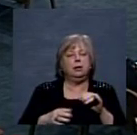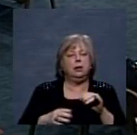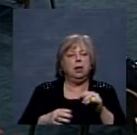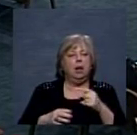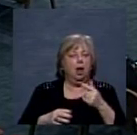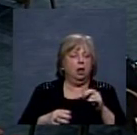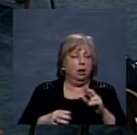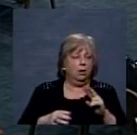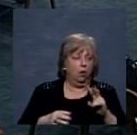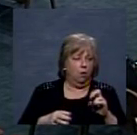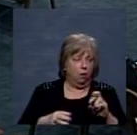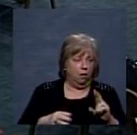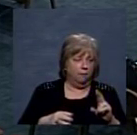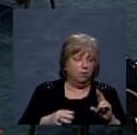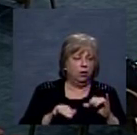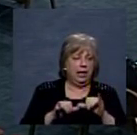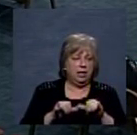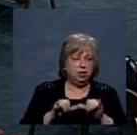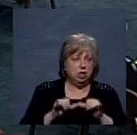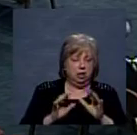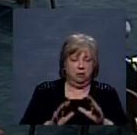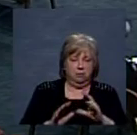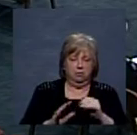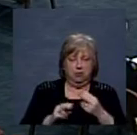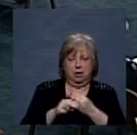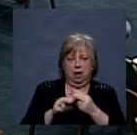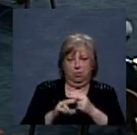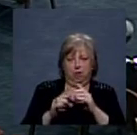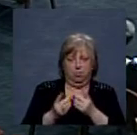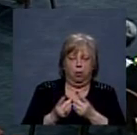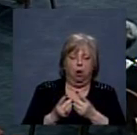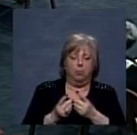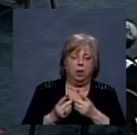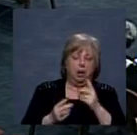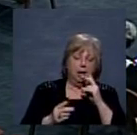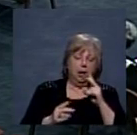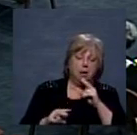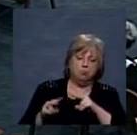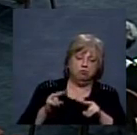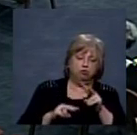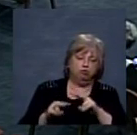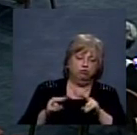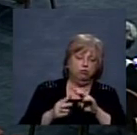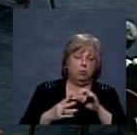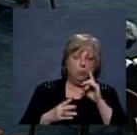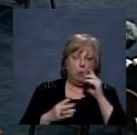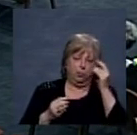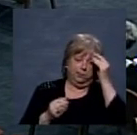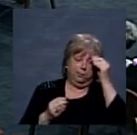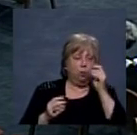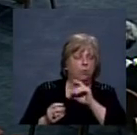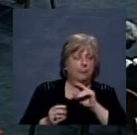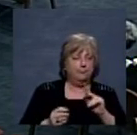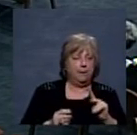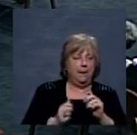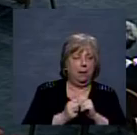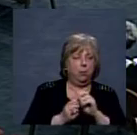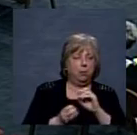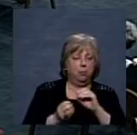Garver Engineers and the Highway Department, and they're looking at that with a critical eye, as they said, and going to be coming back with us for more specifics.